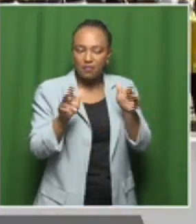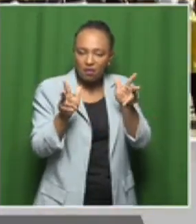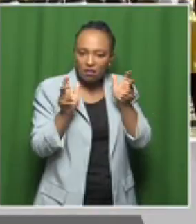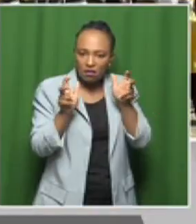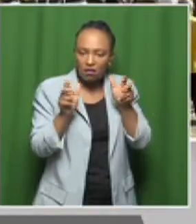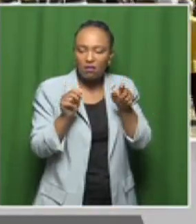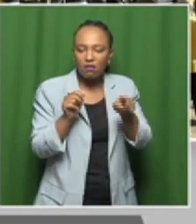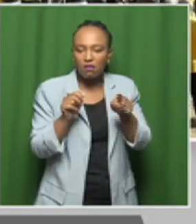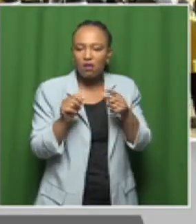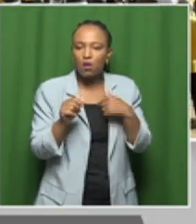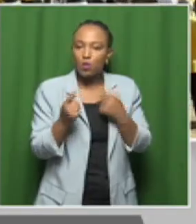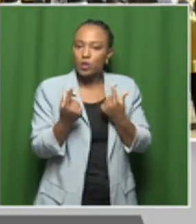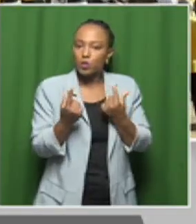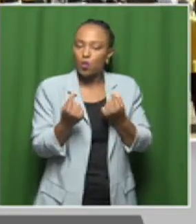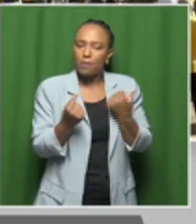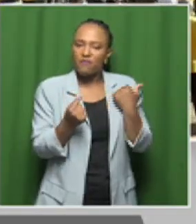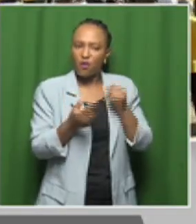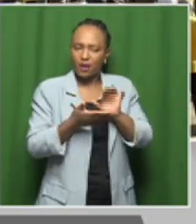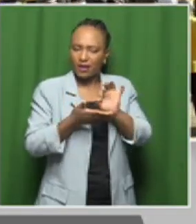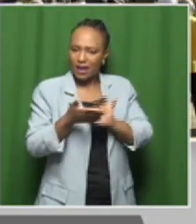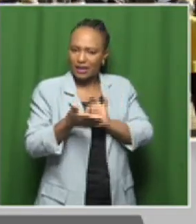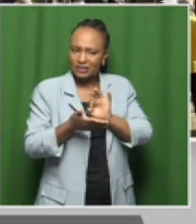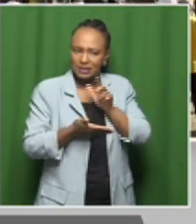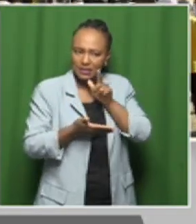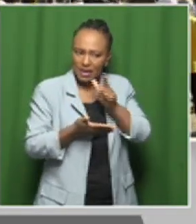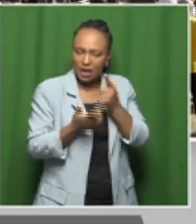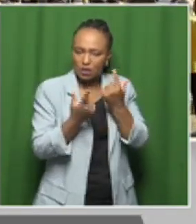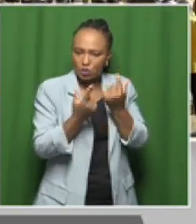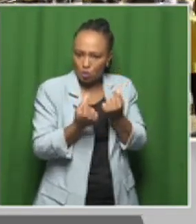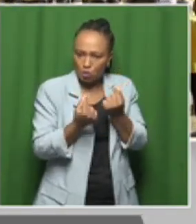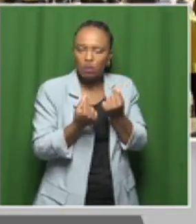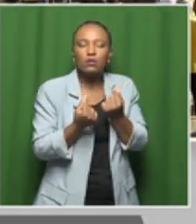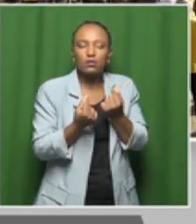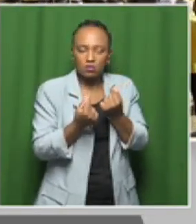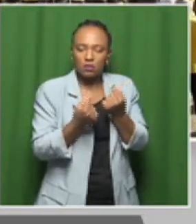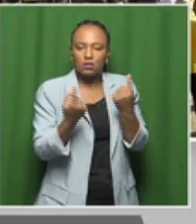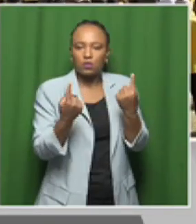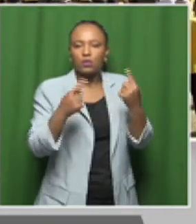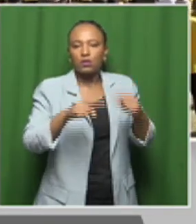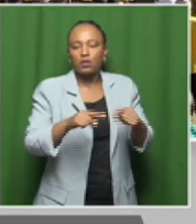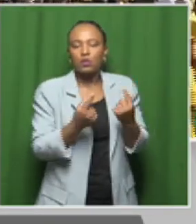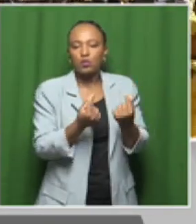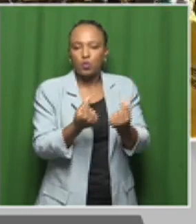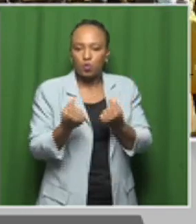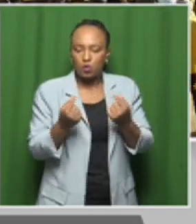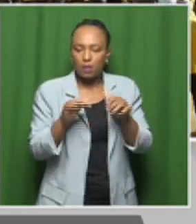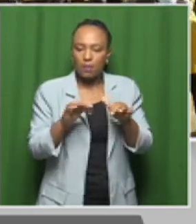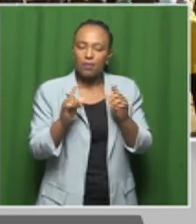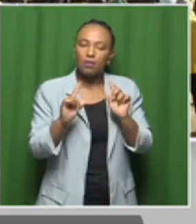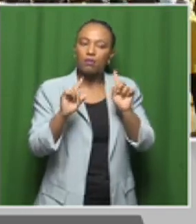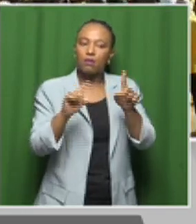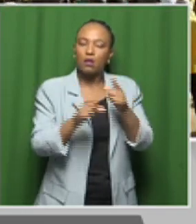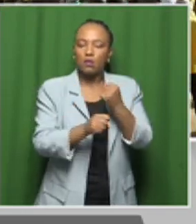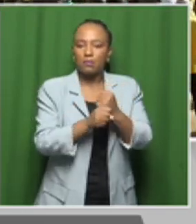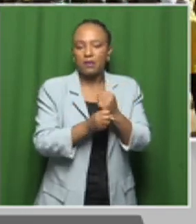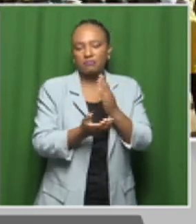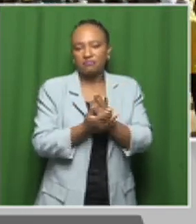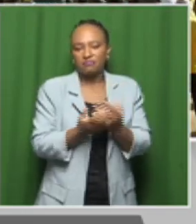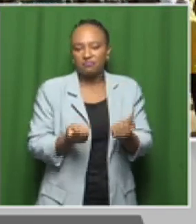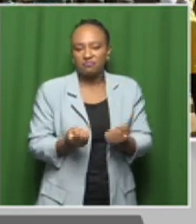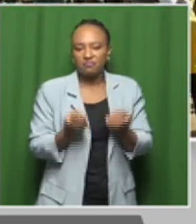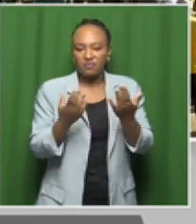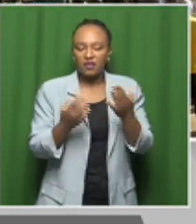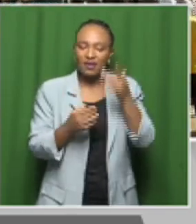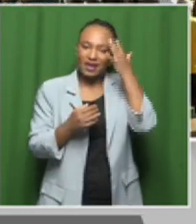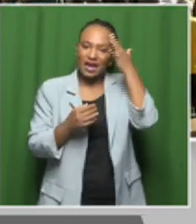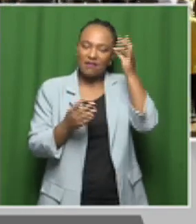said we are going to do during elections, and we are coming back to Khayelitsha to ensure that people are serviced in Khayelitsha, because the government of the